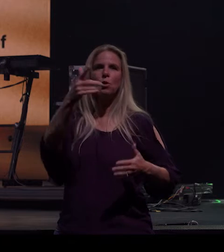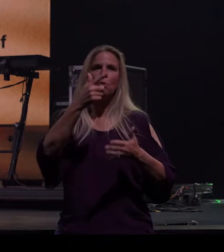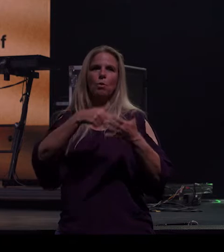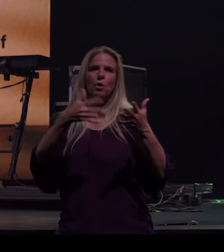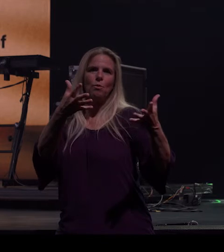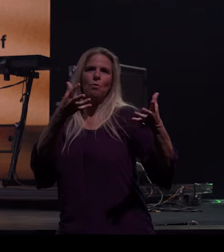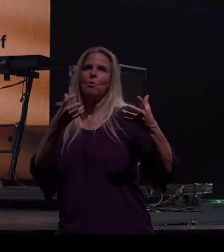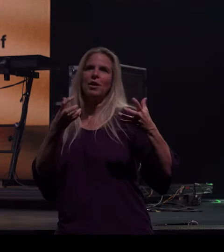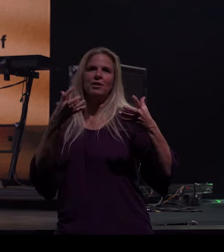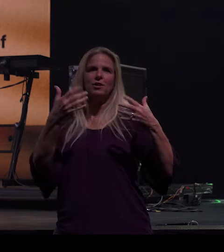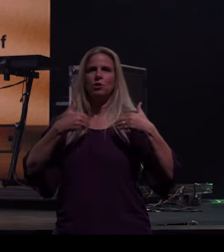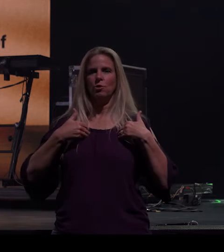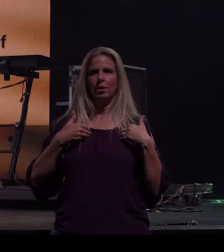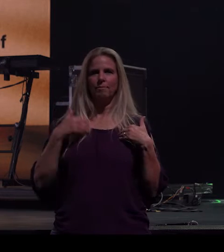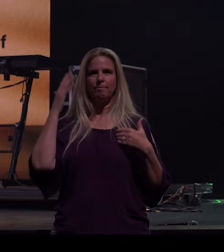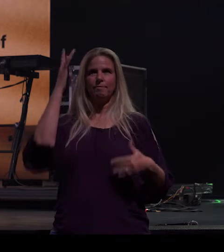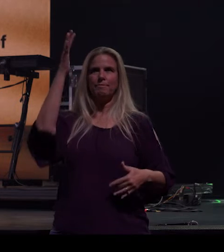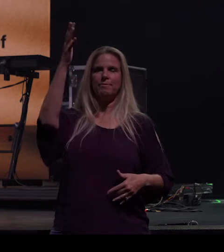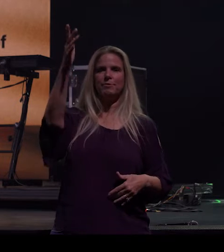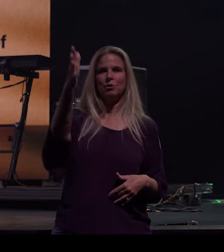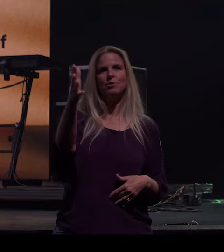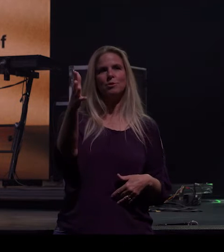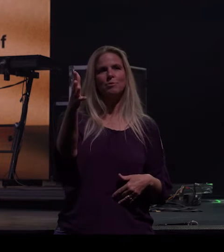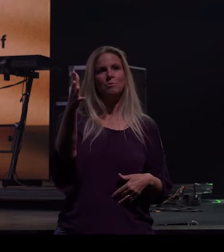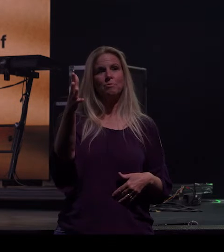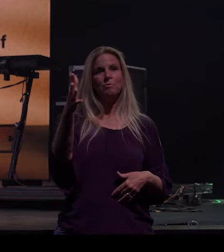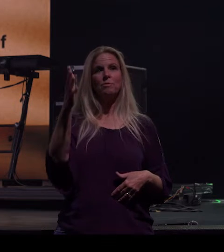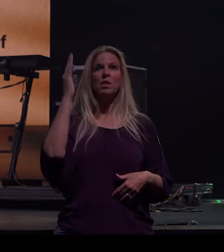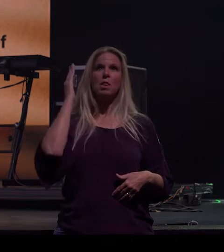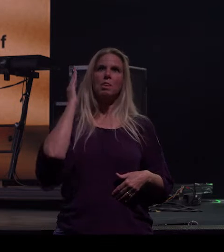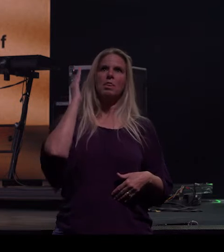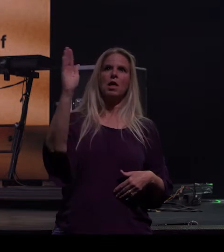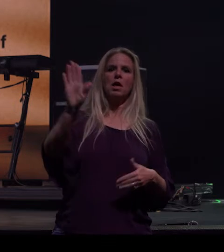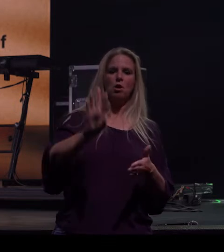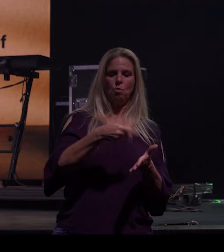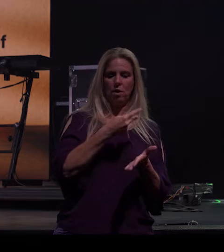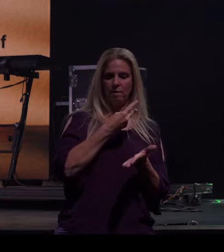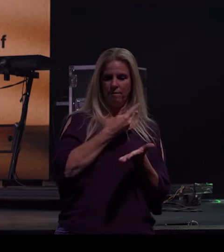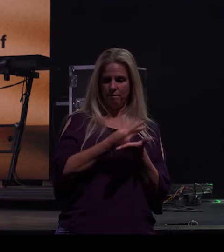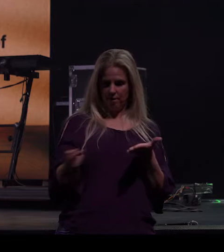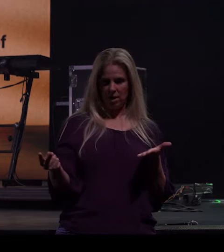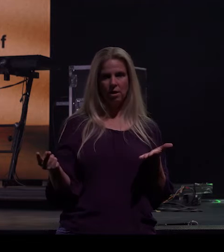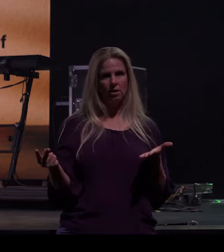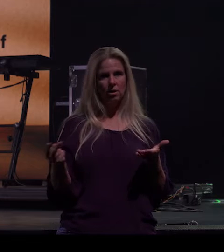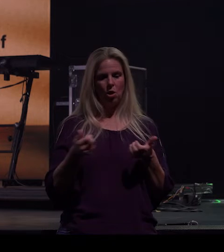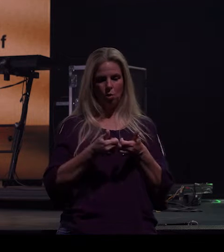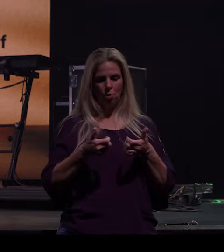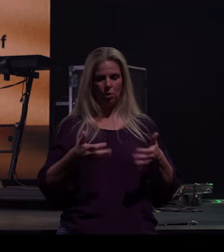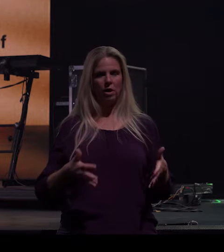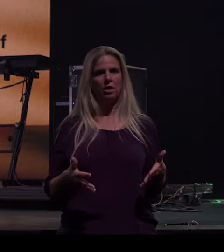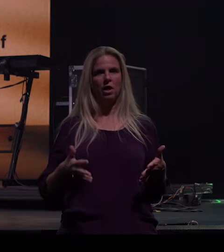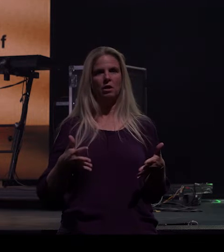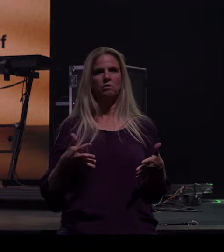do you have? They will fail straight out with the lack of advice.